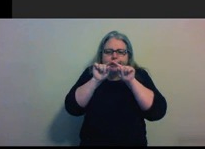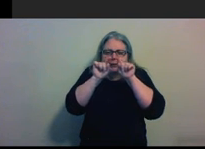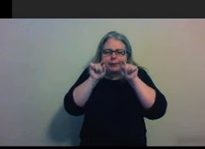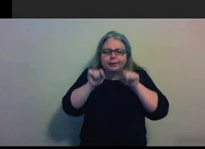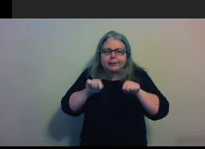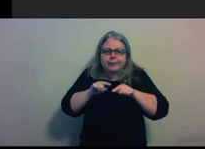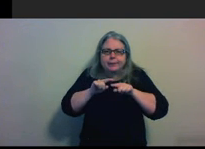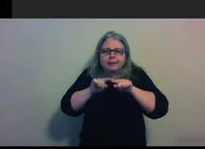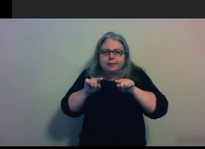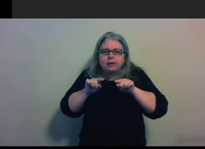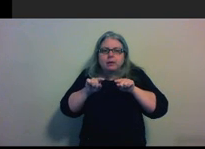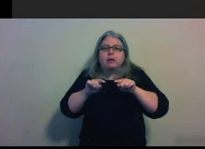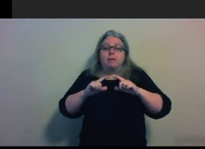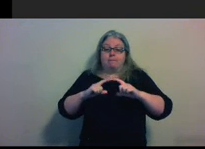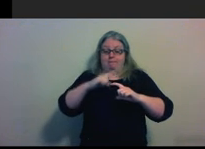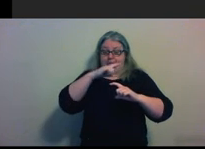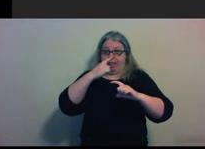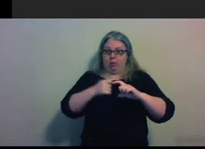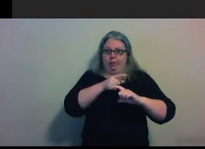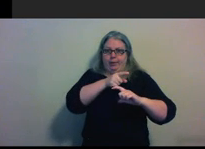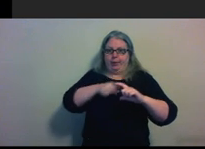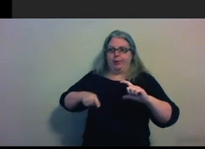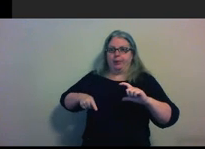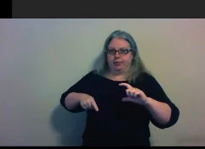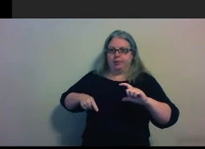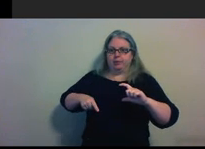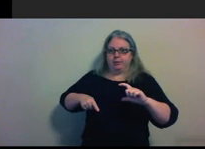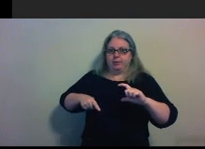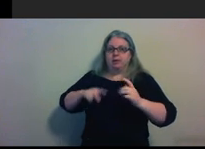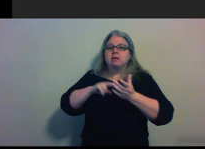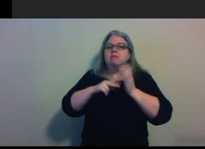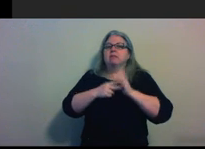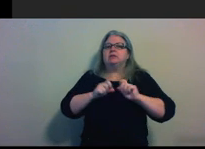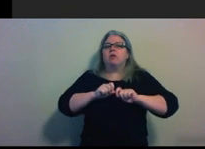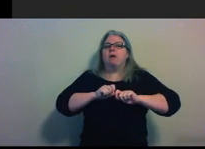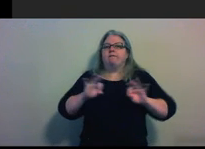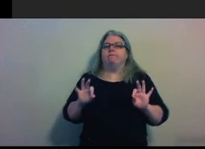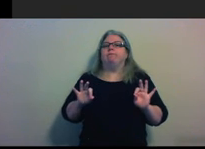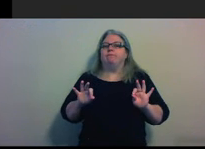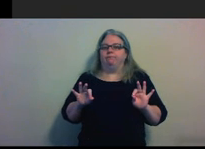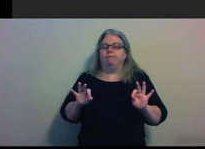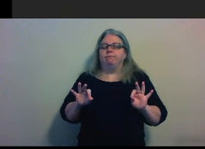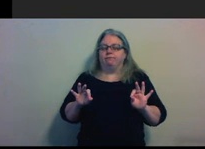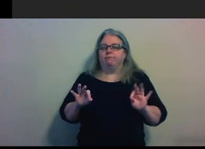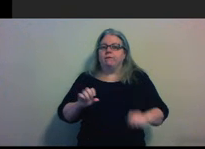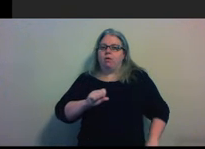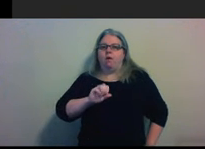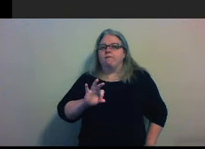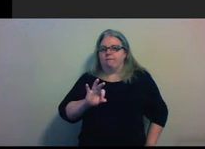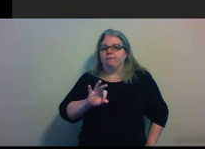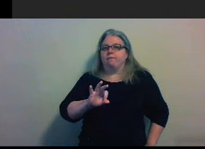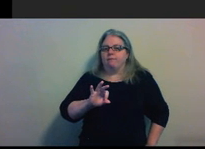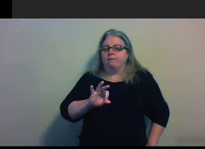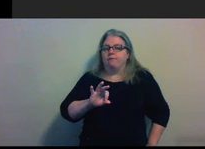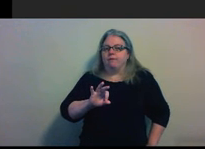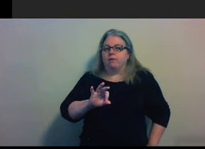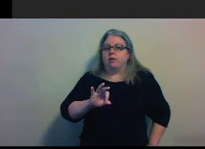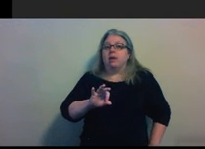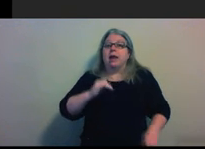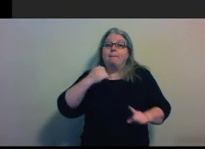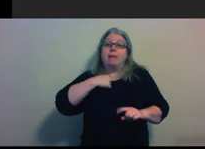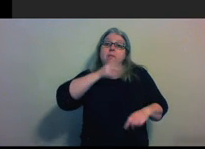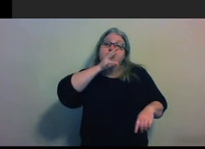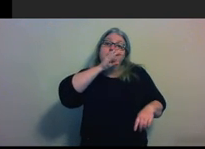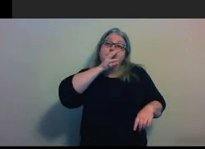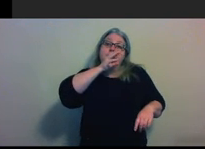microphone, and right now it is black and it's got a mark through it. This is telling me that my audio is off and people